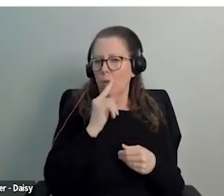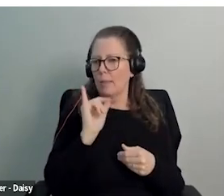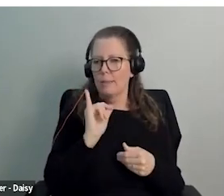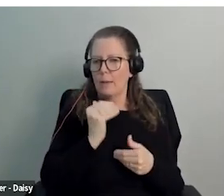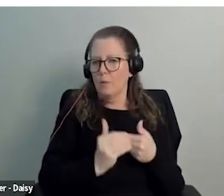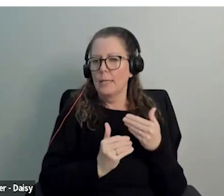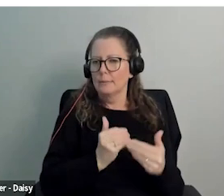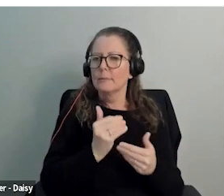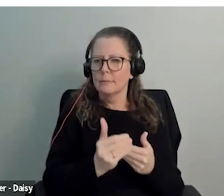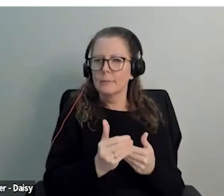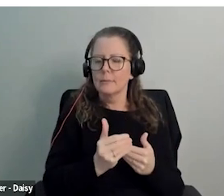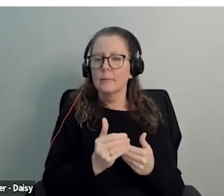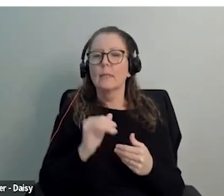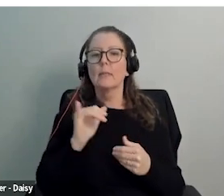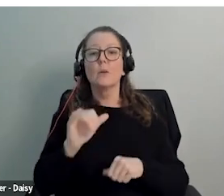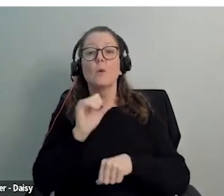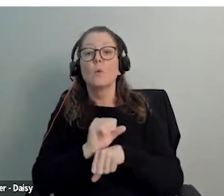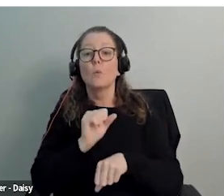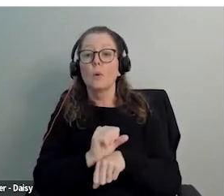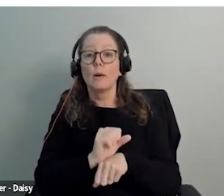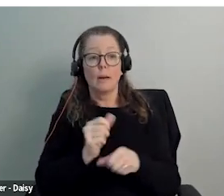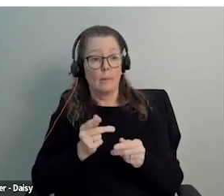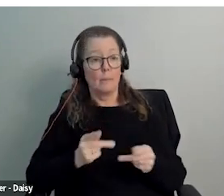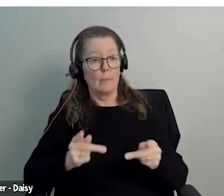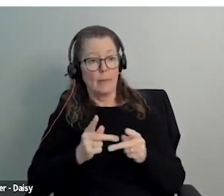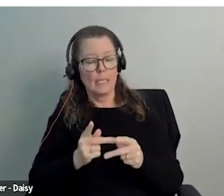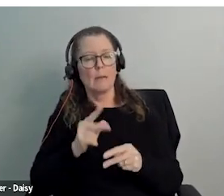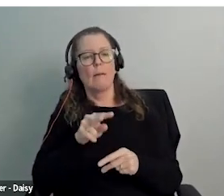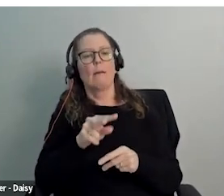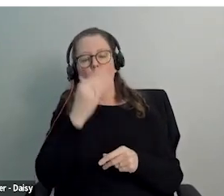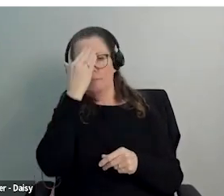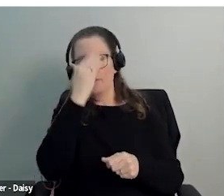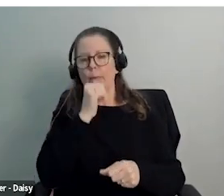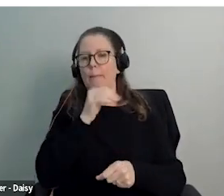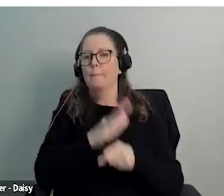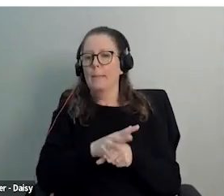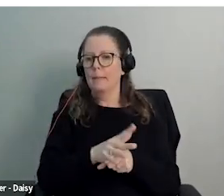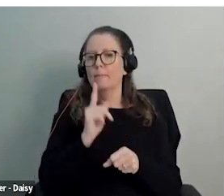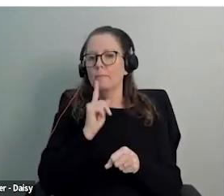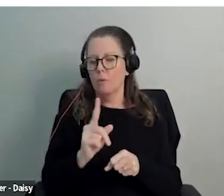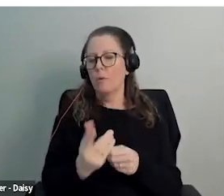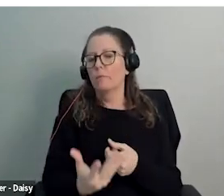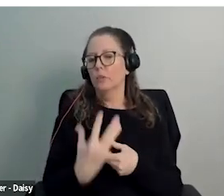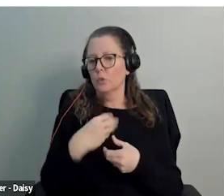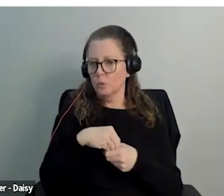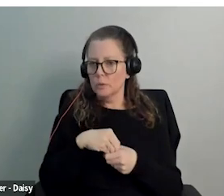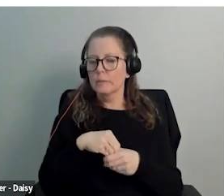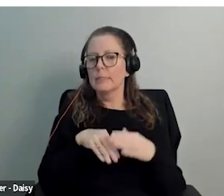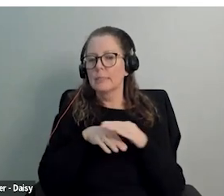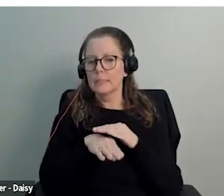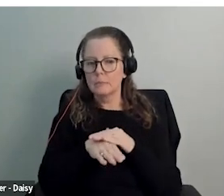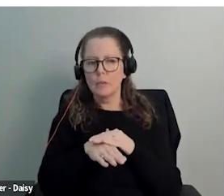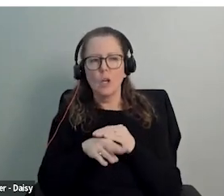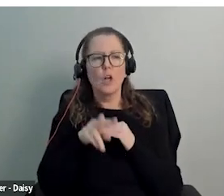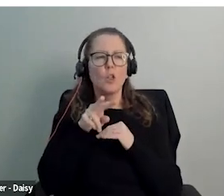key indicators that a workplace is committed to accessibility and inclusion. You'll want to look for inclusive job